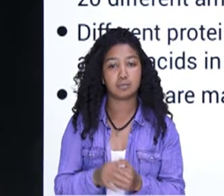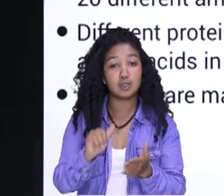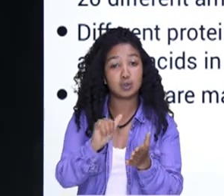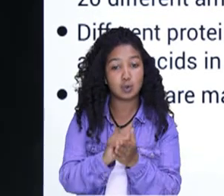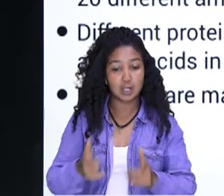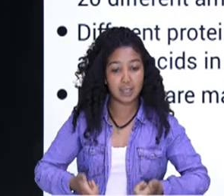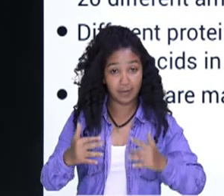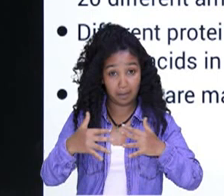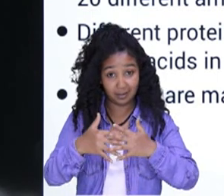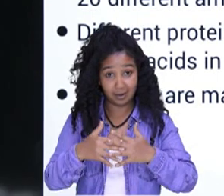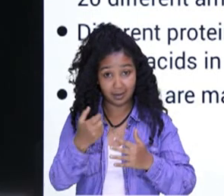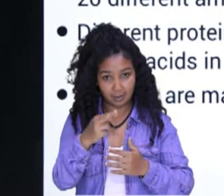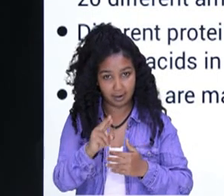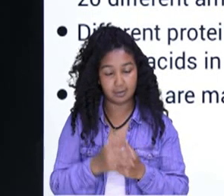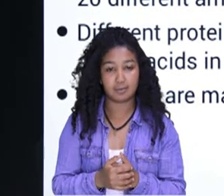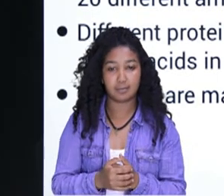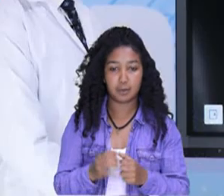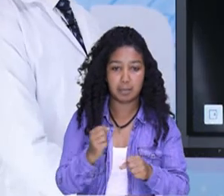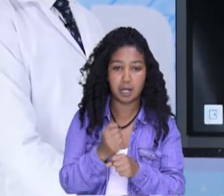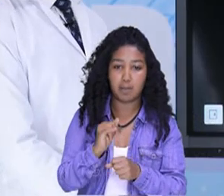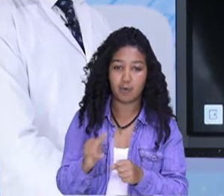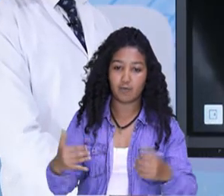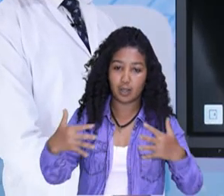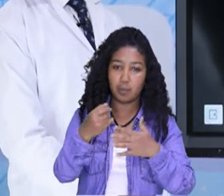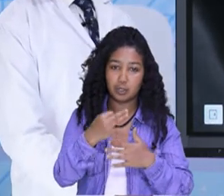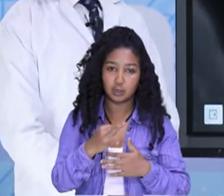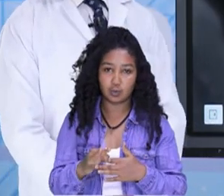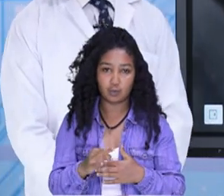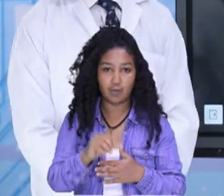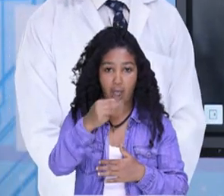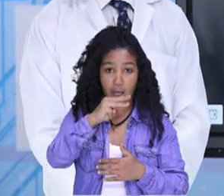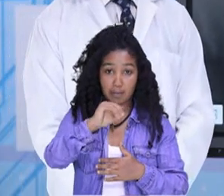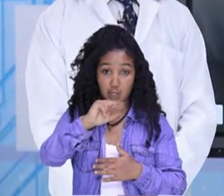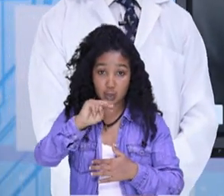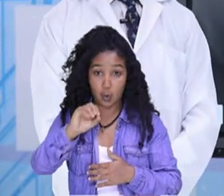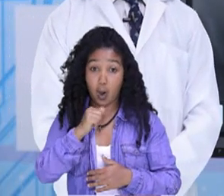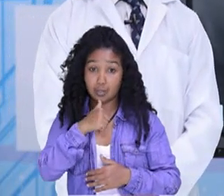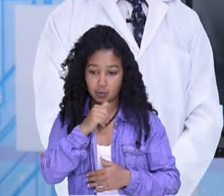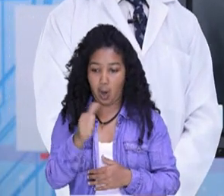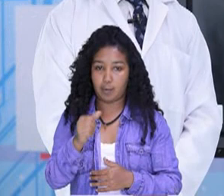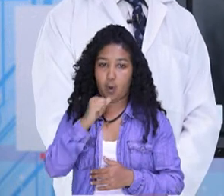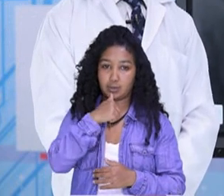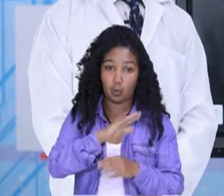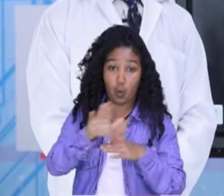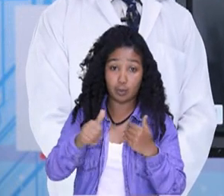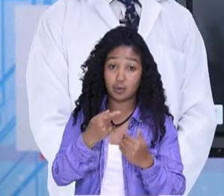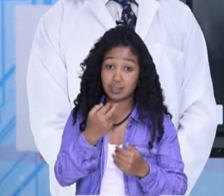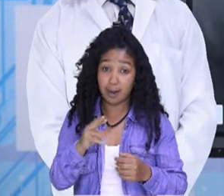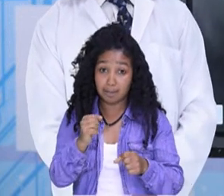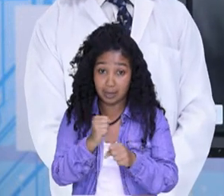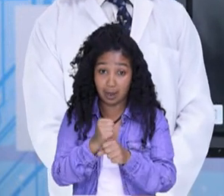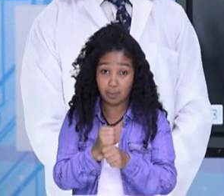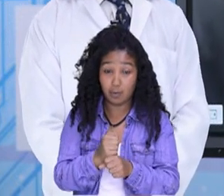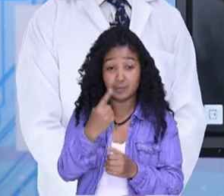Those living materials are made up of a combination of amino acids. You know, all proteins are made up of